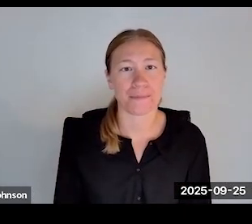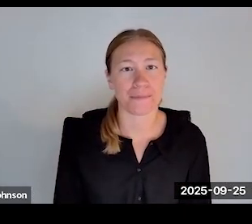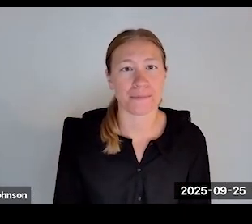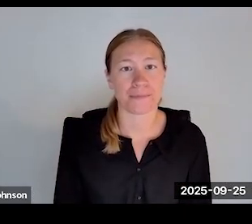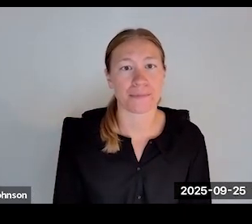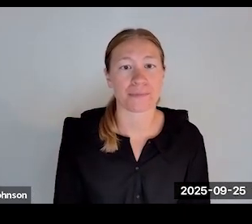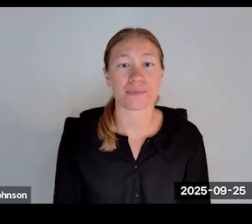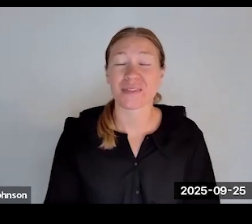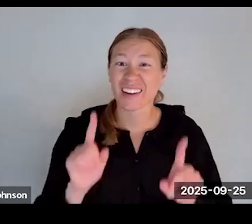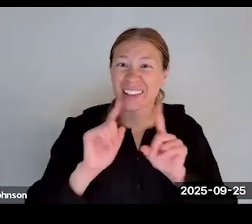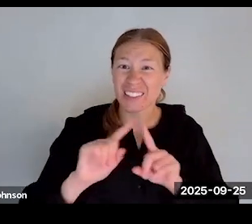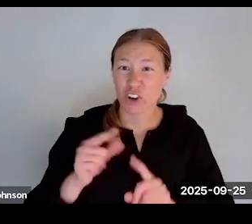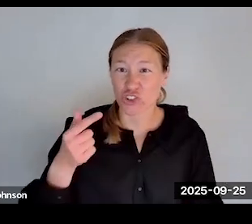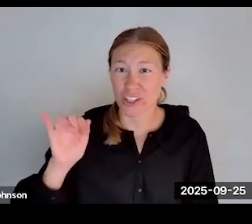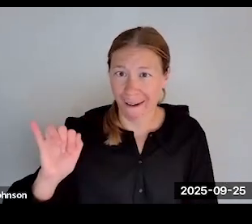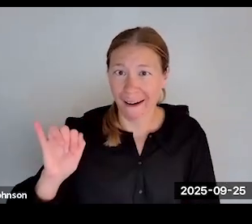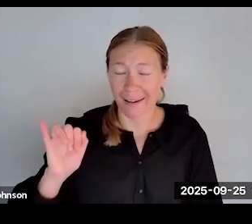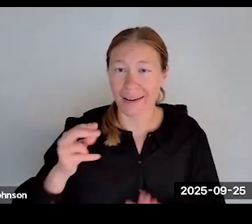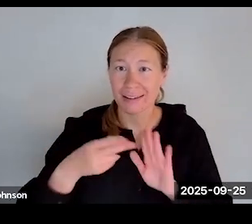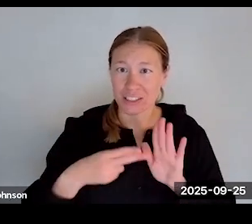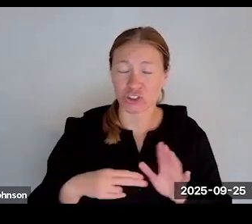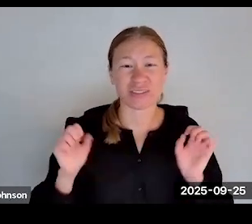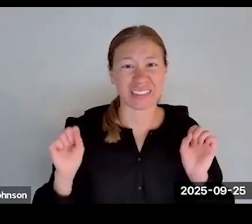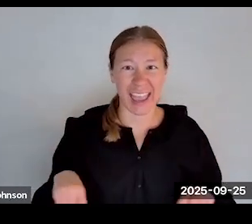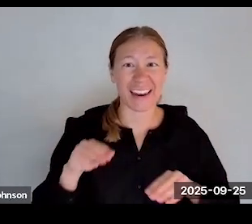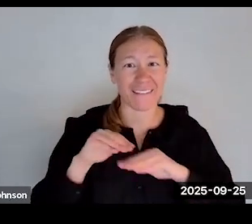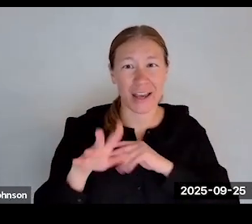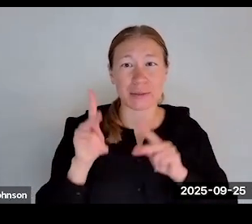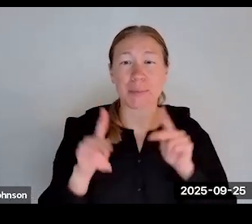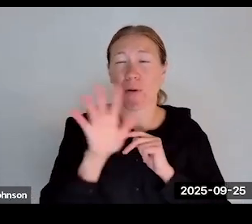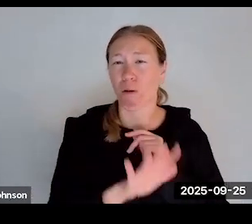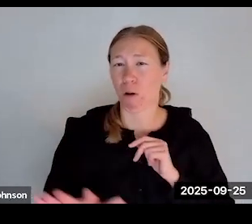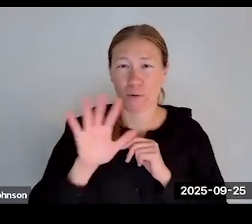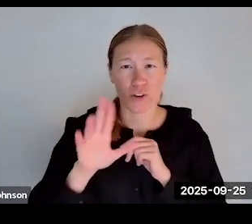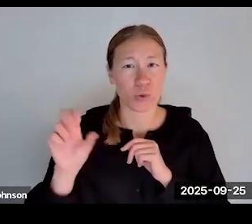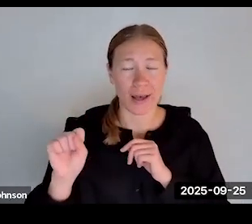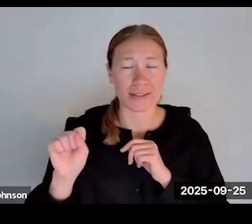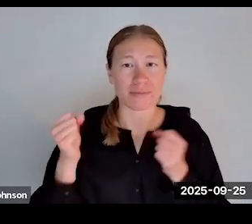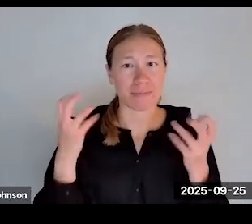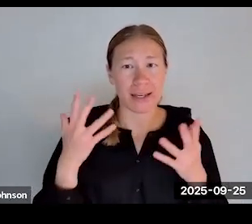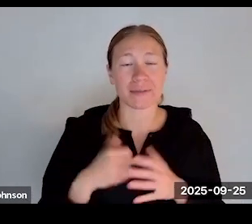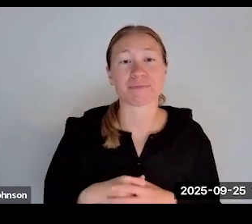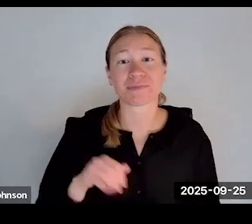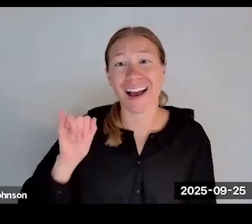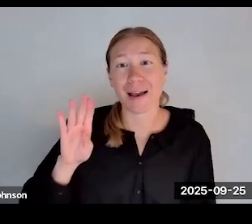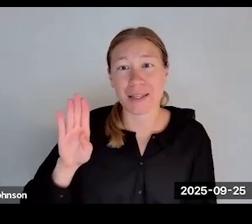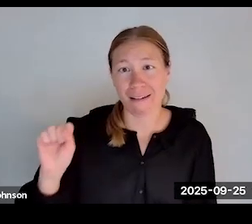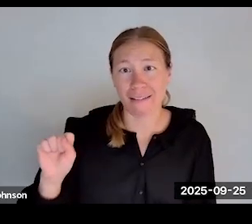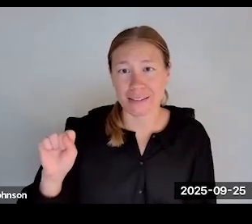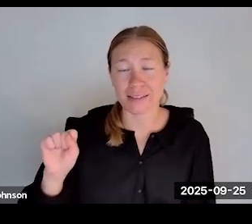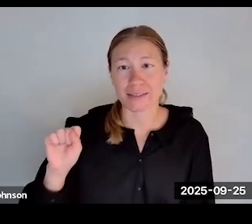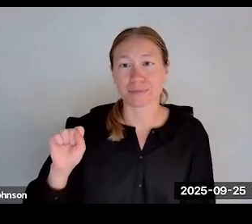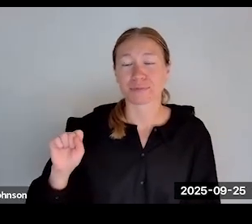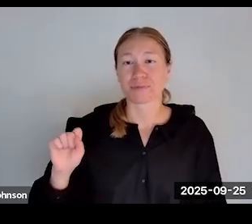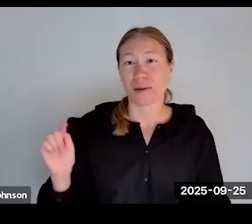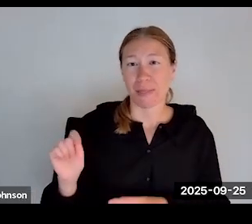Several gastrointestinal conditions significantly affect people in the United States. IBS, or irritable bowel